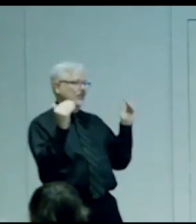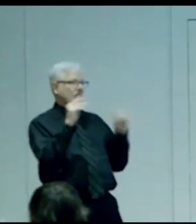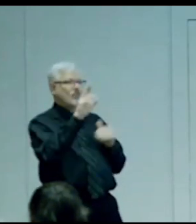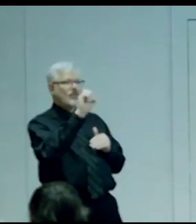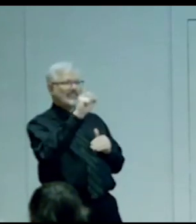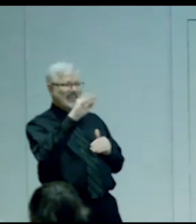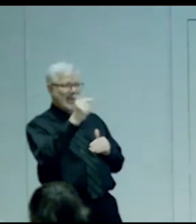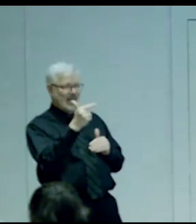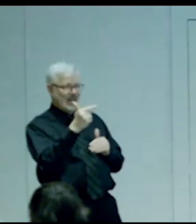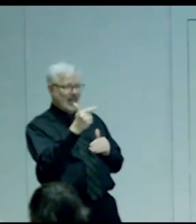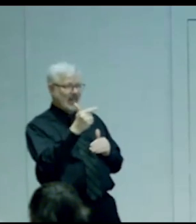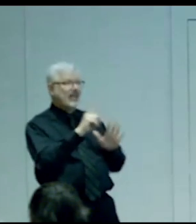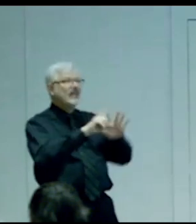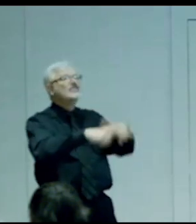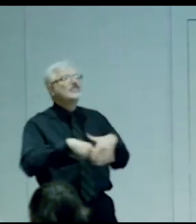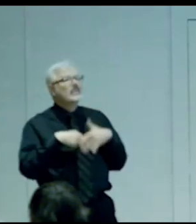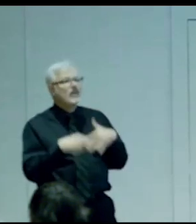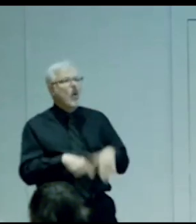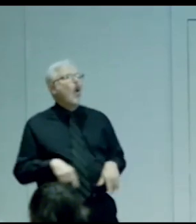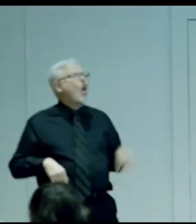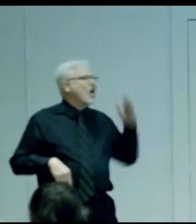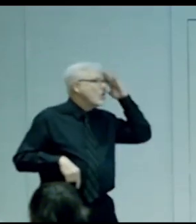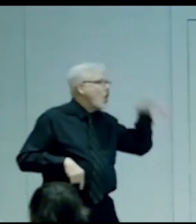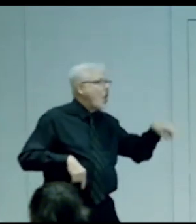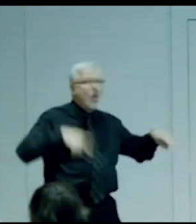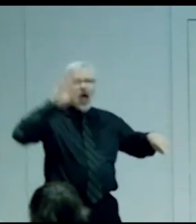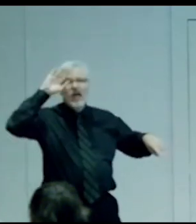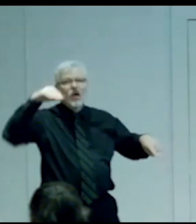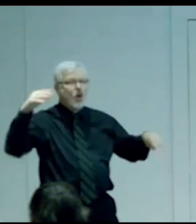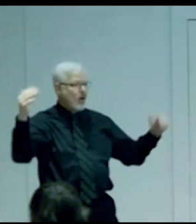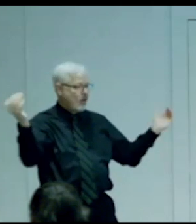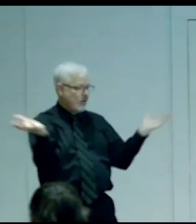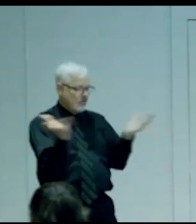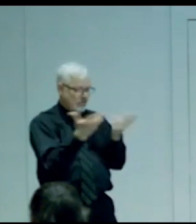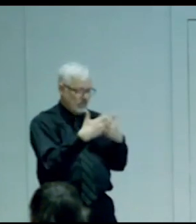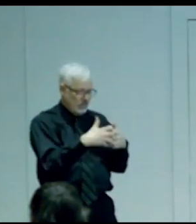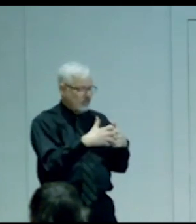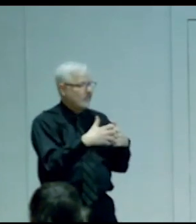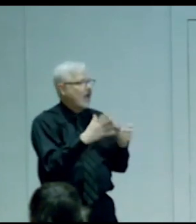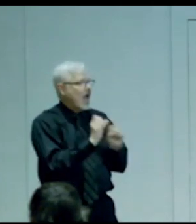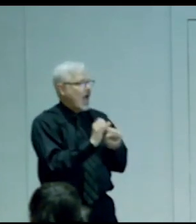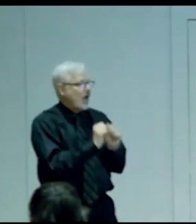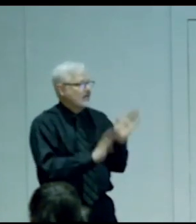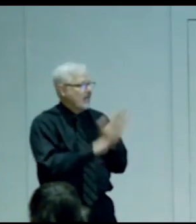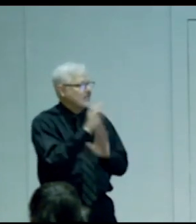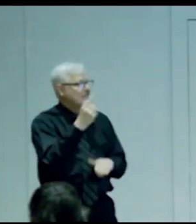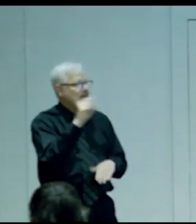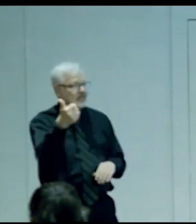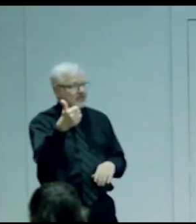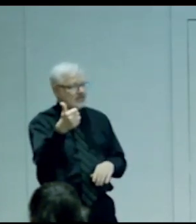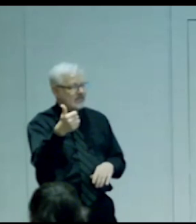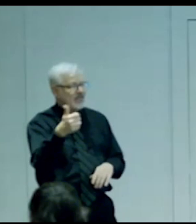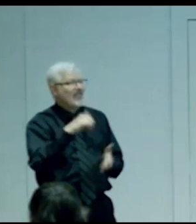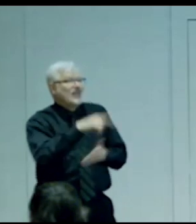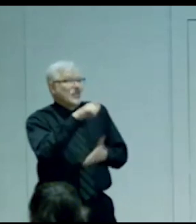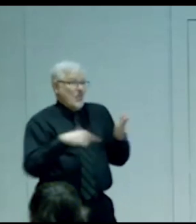to take and say, I know this and I know that, and here's how I can reason to find something else. And if that's what we should be